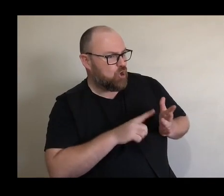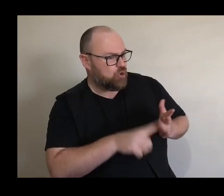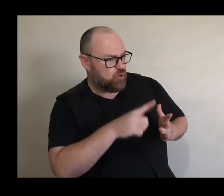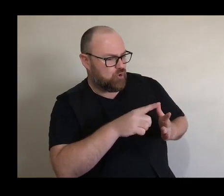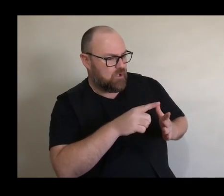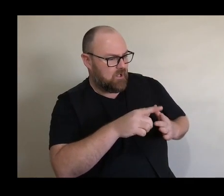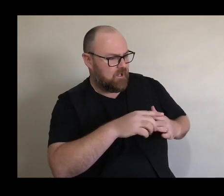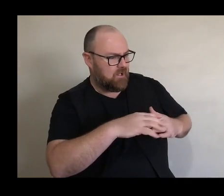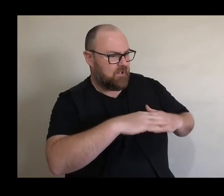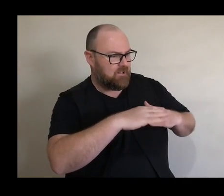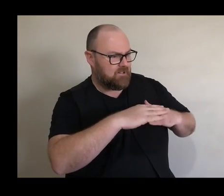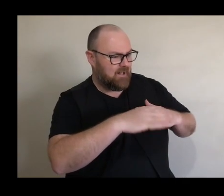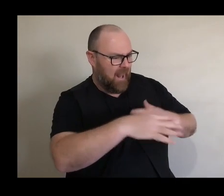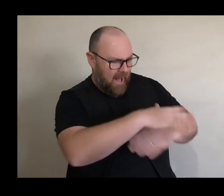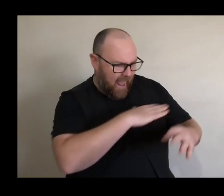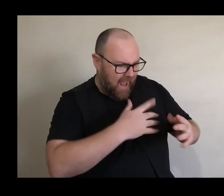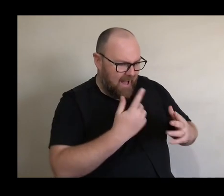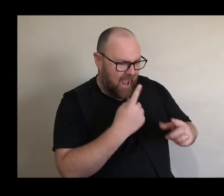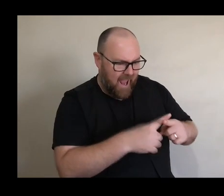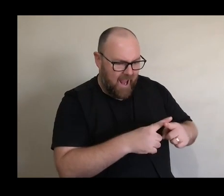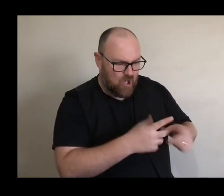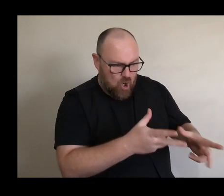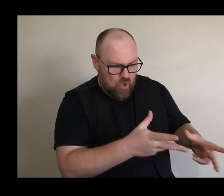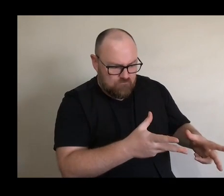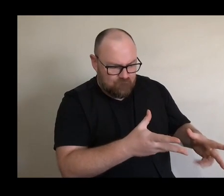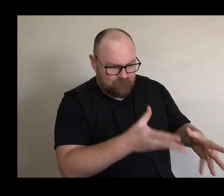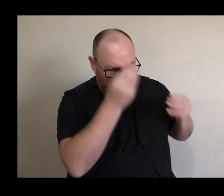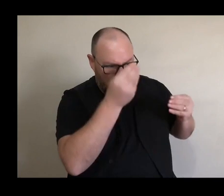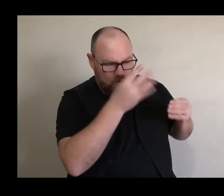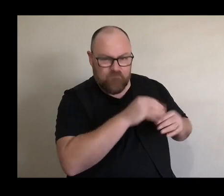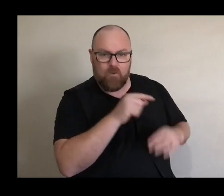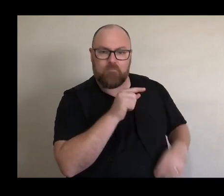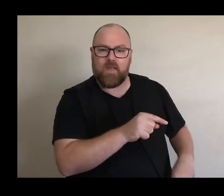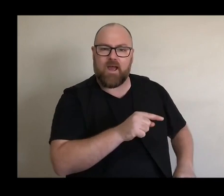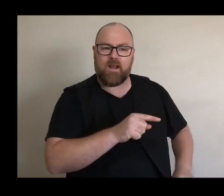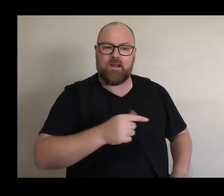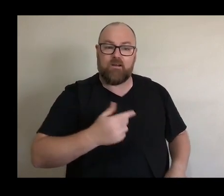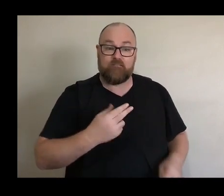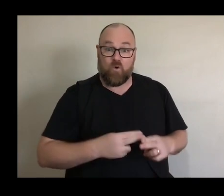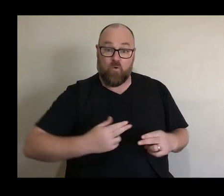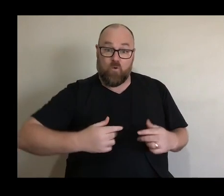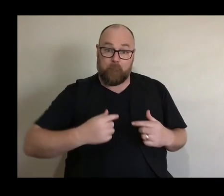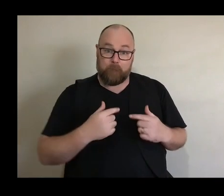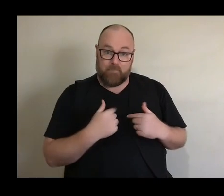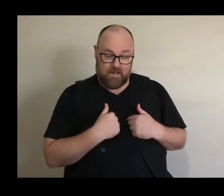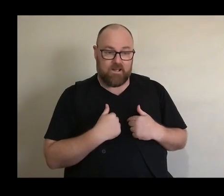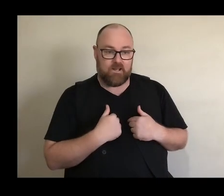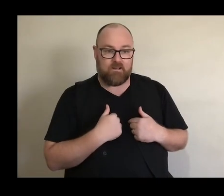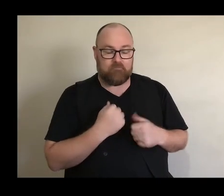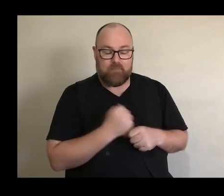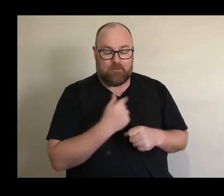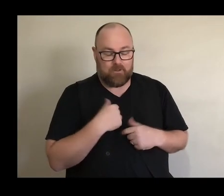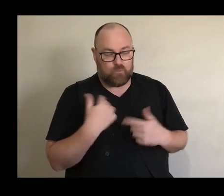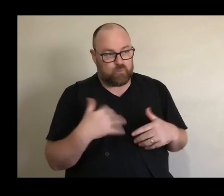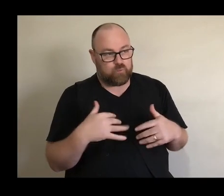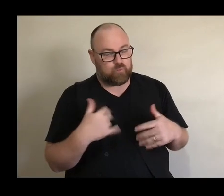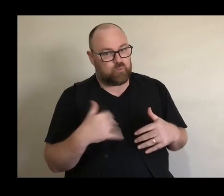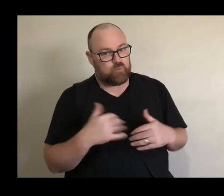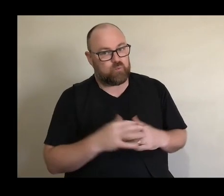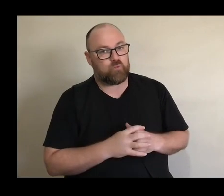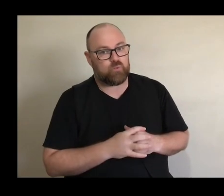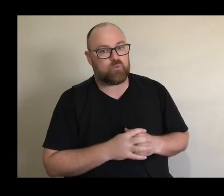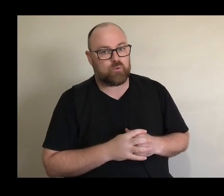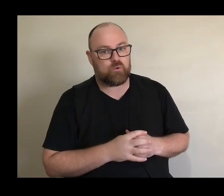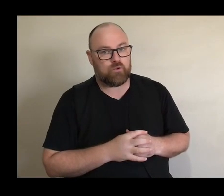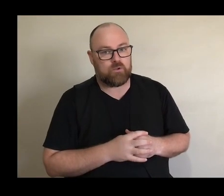it is something that is, for me, endlessly amazing to think about because that's